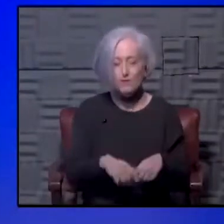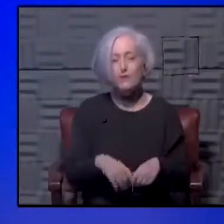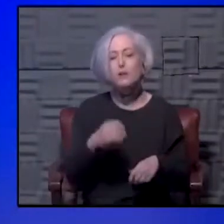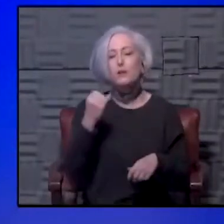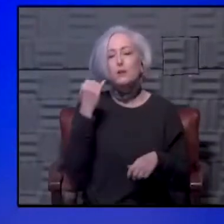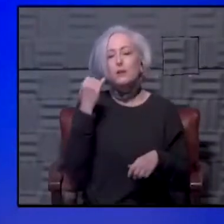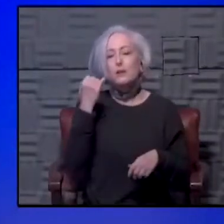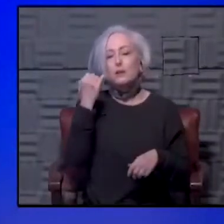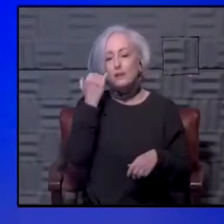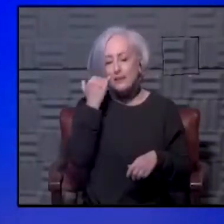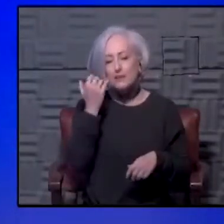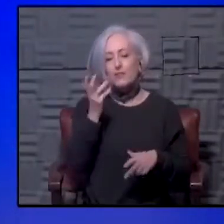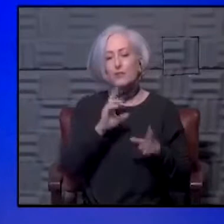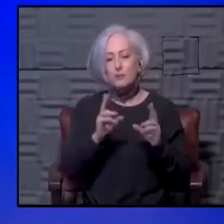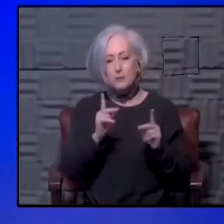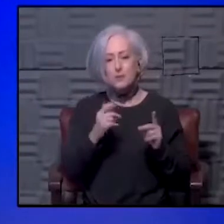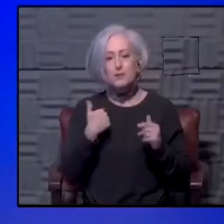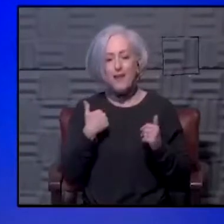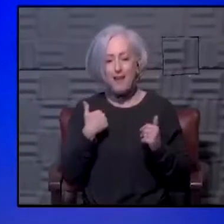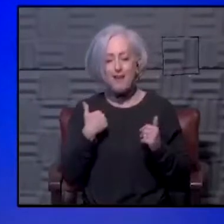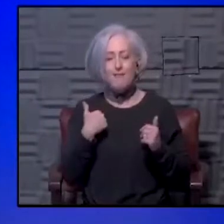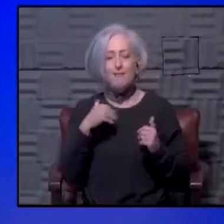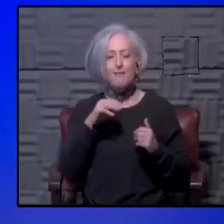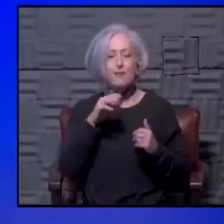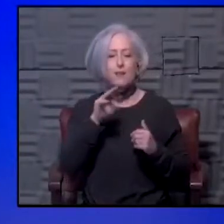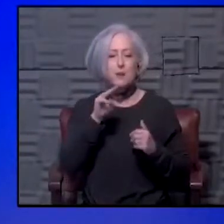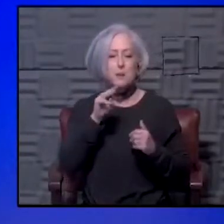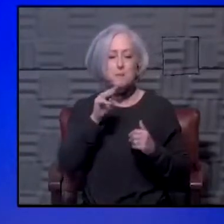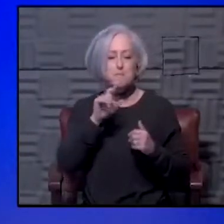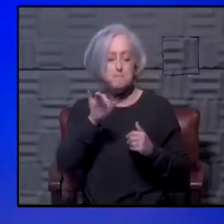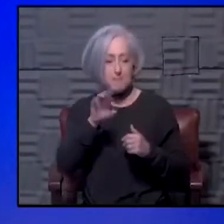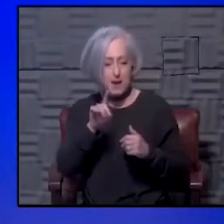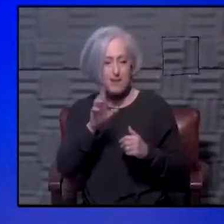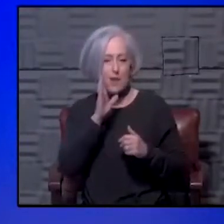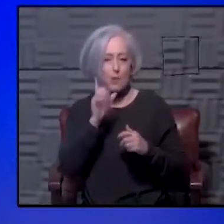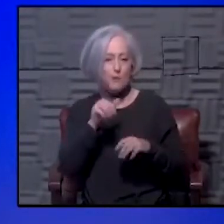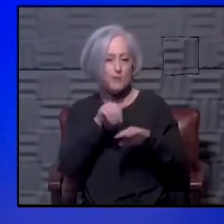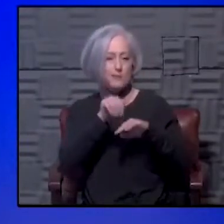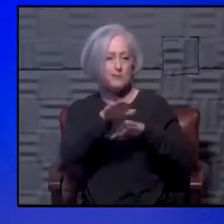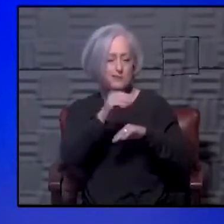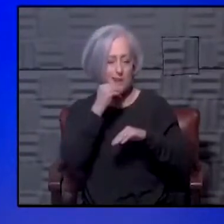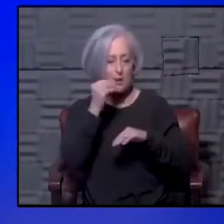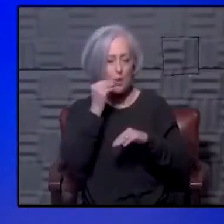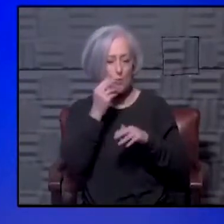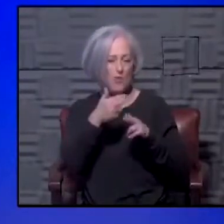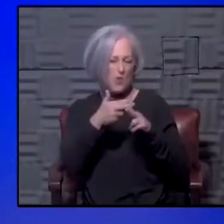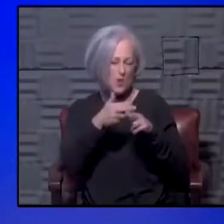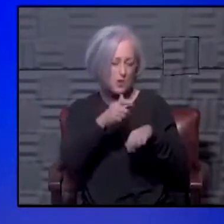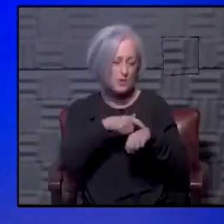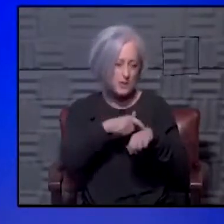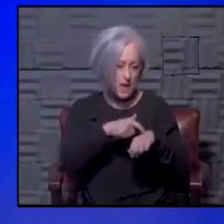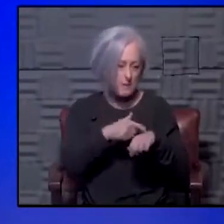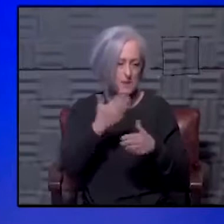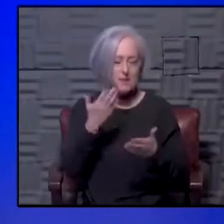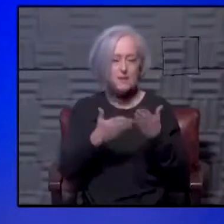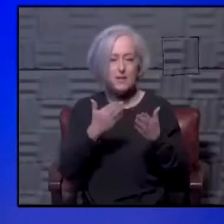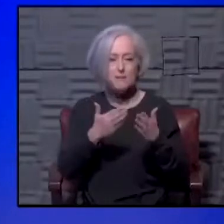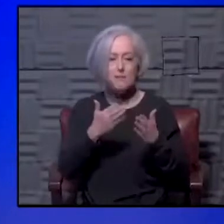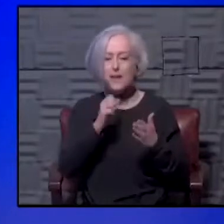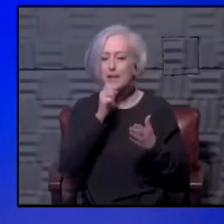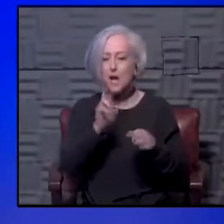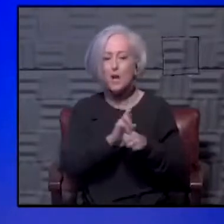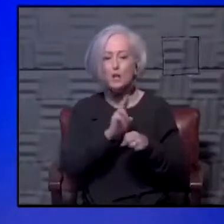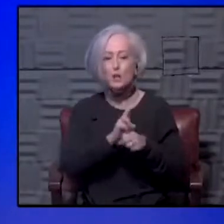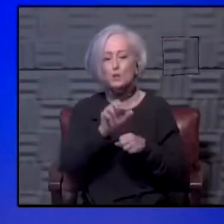for short periods of time. By the time they're in that prolonged, they may be done with the anticoagulation part